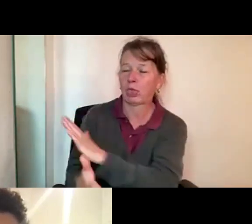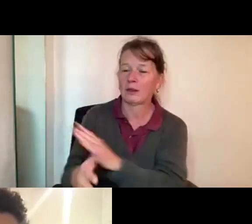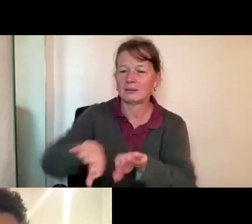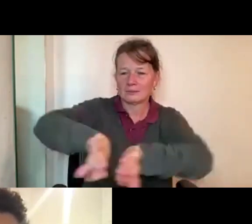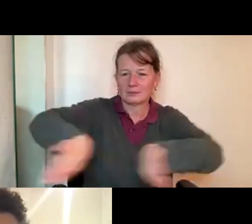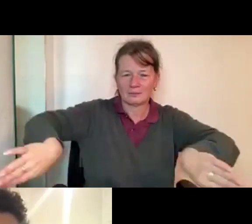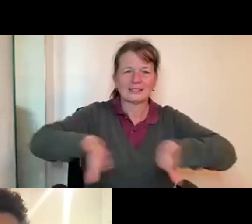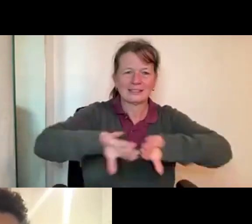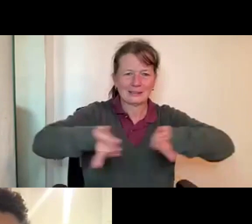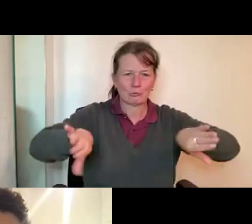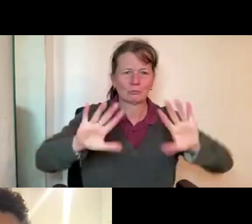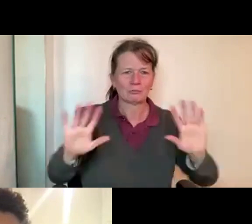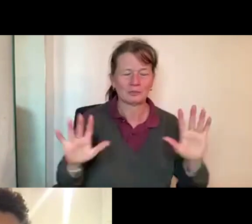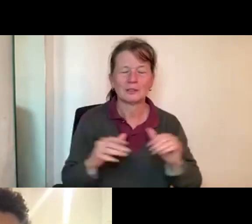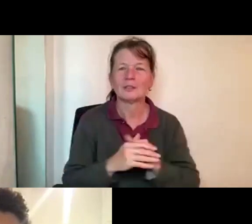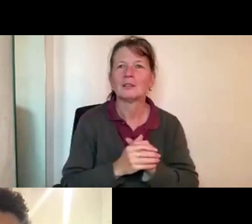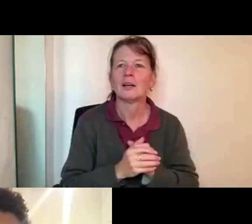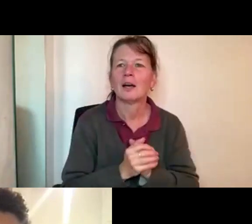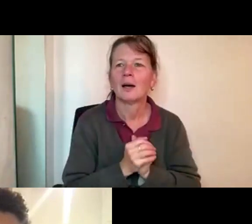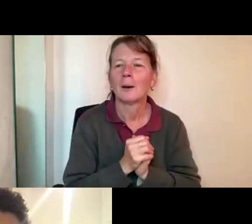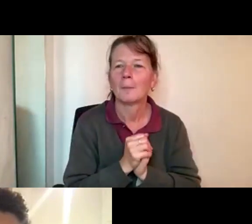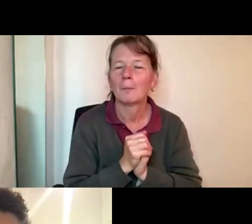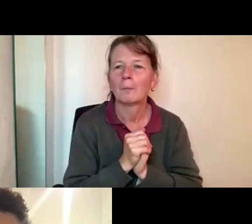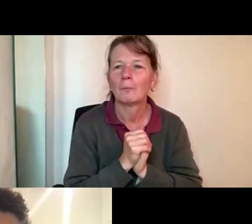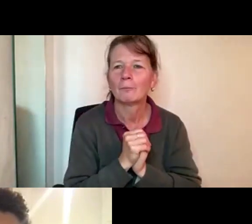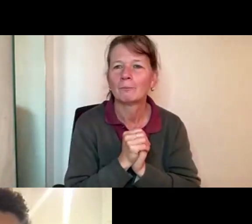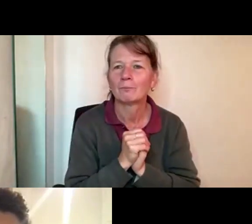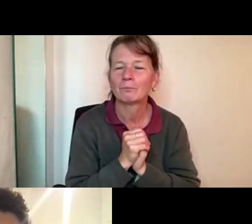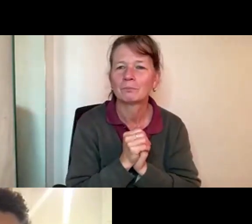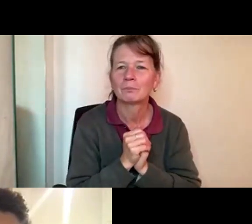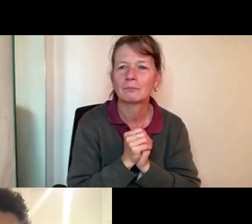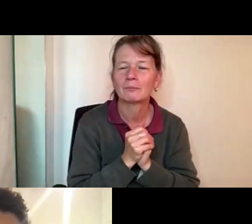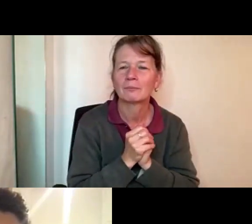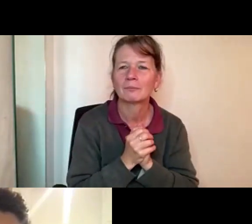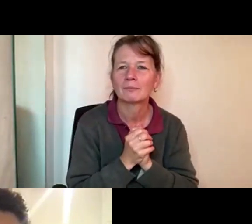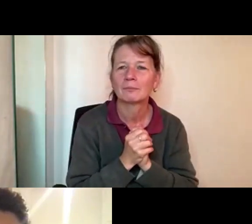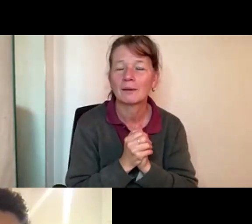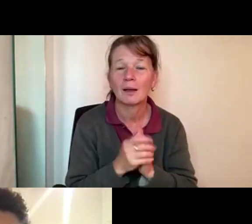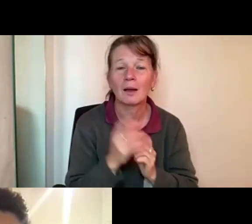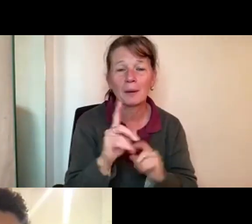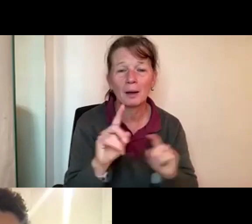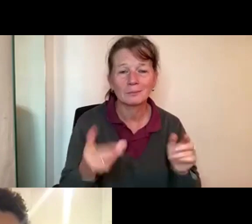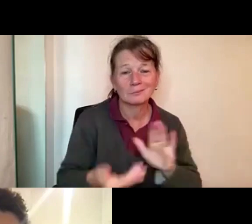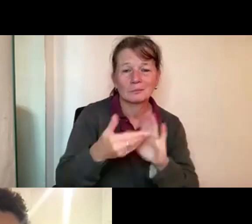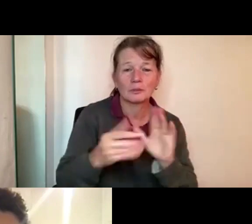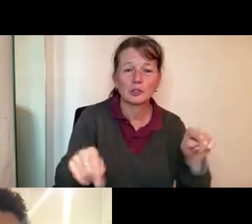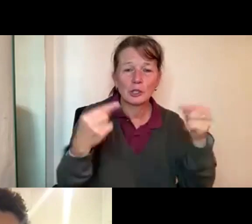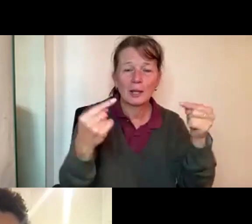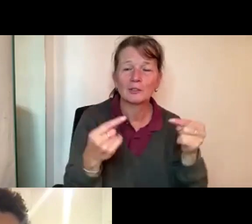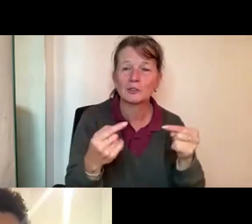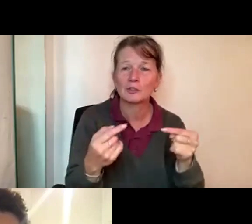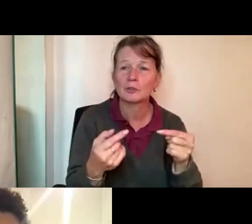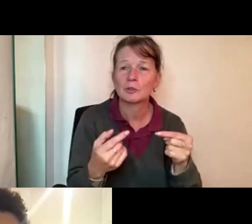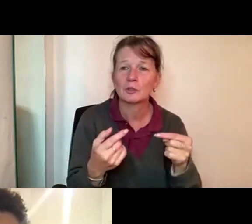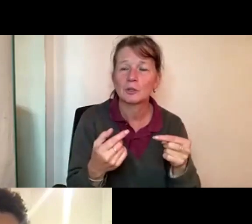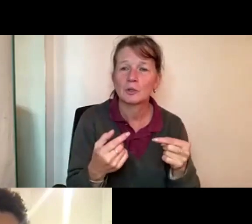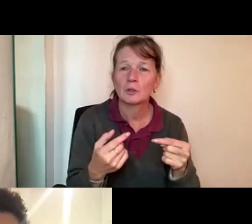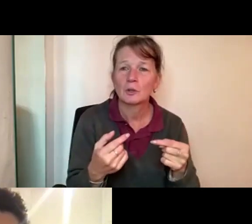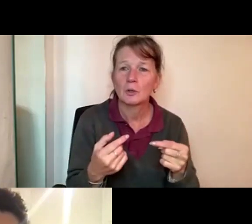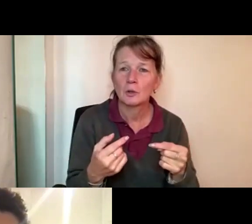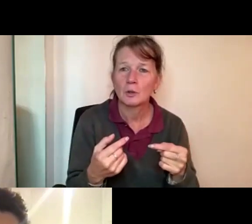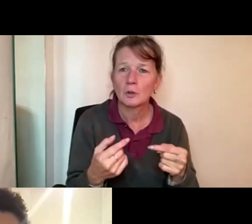bat. In a shortcut. But then the challenge obviously also arose when the